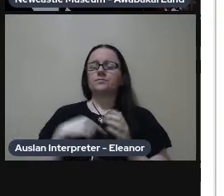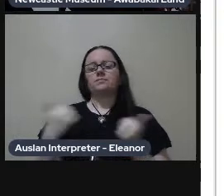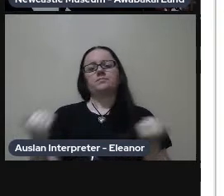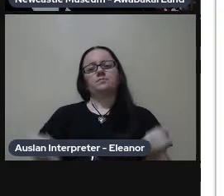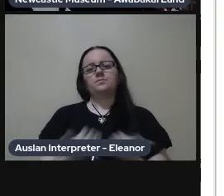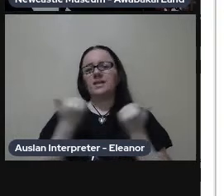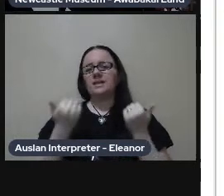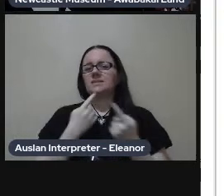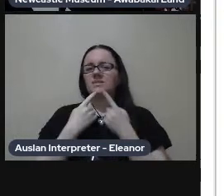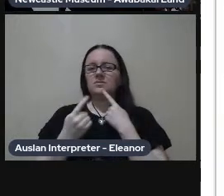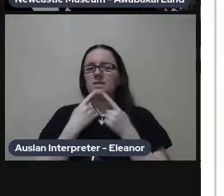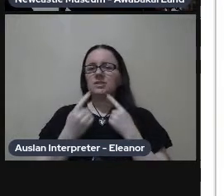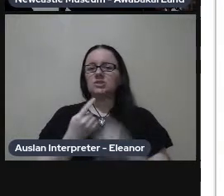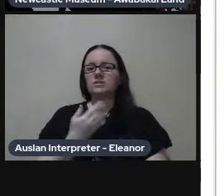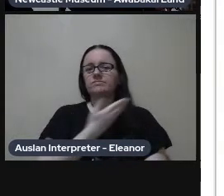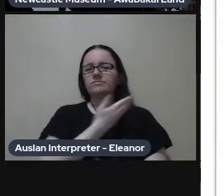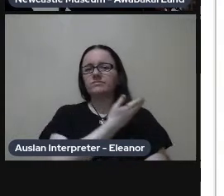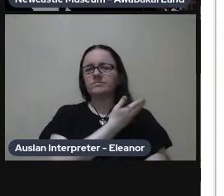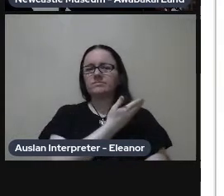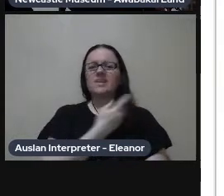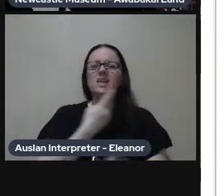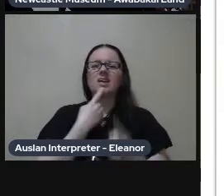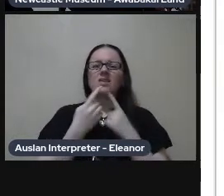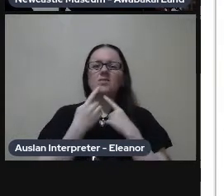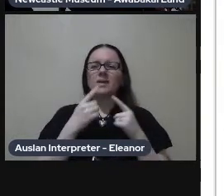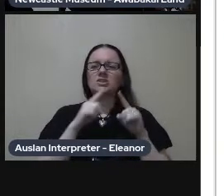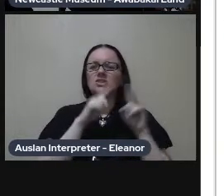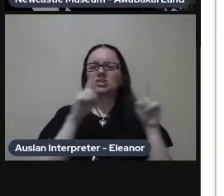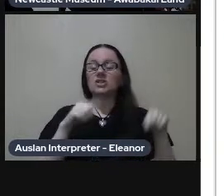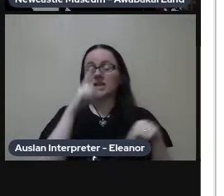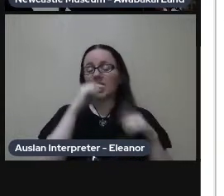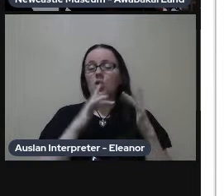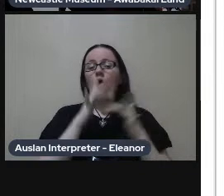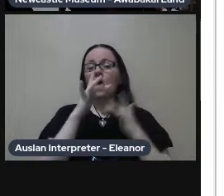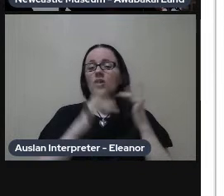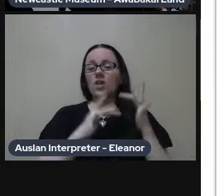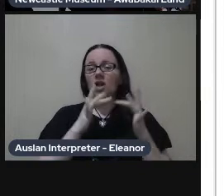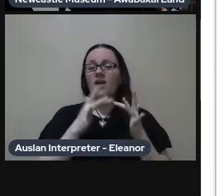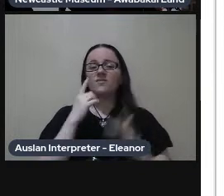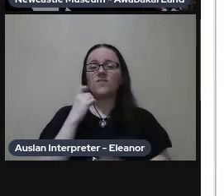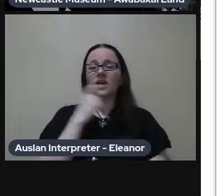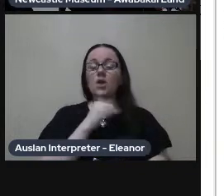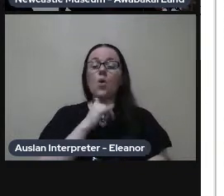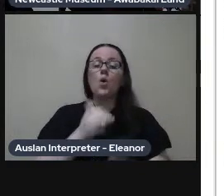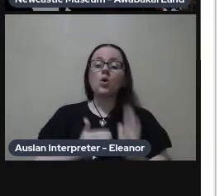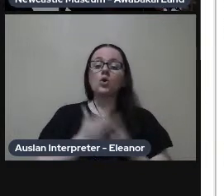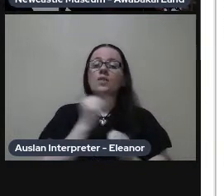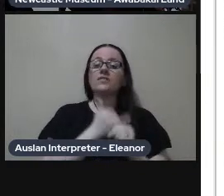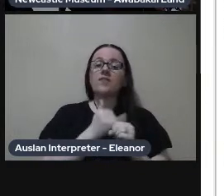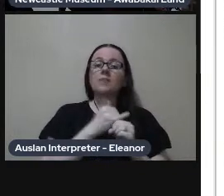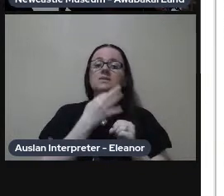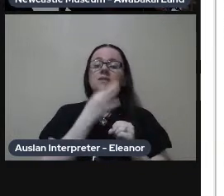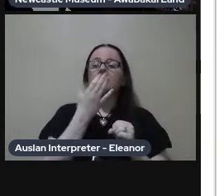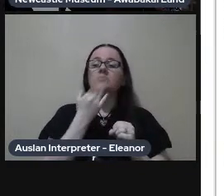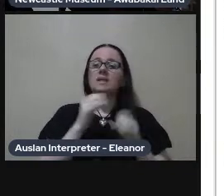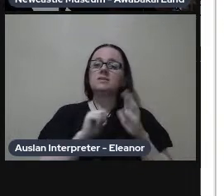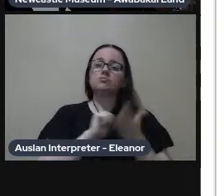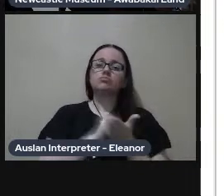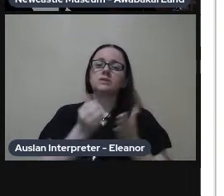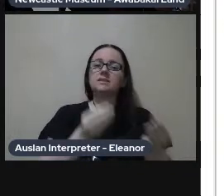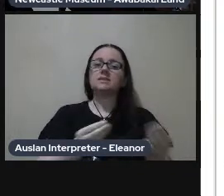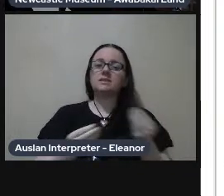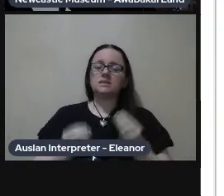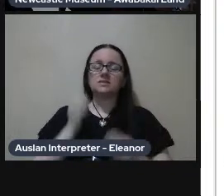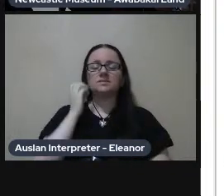medicines information sheets. You can get these online or ask for printouts. The Stroke Foundation has